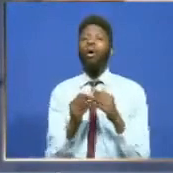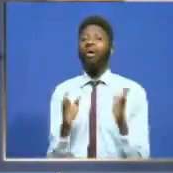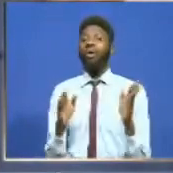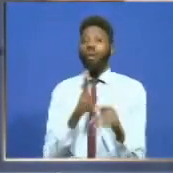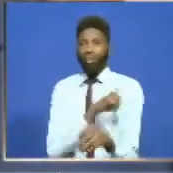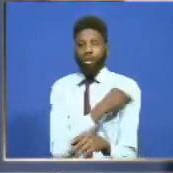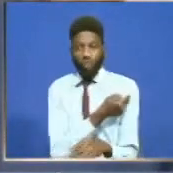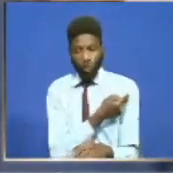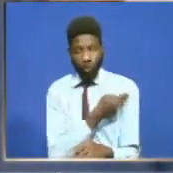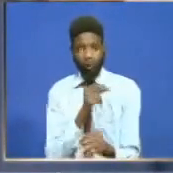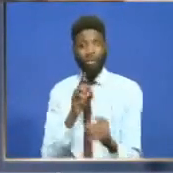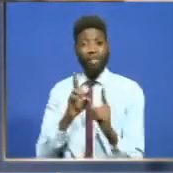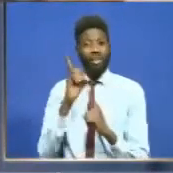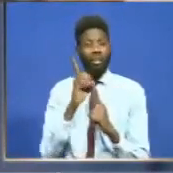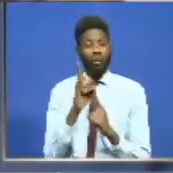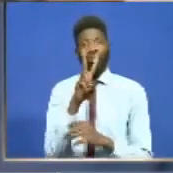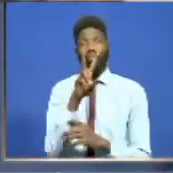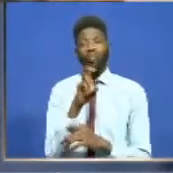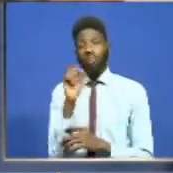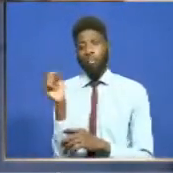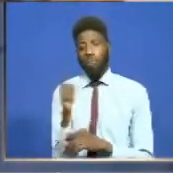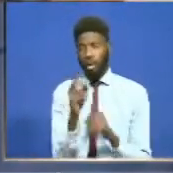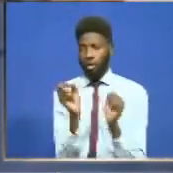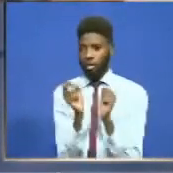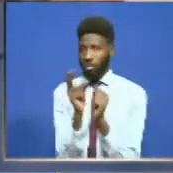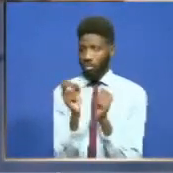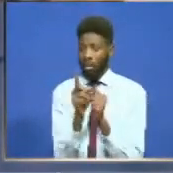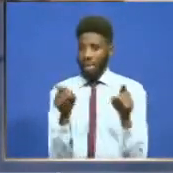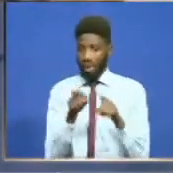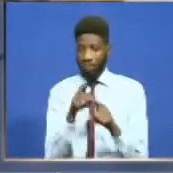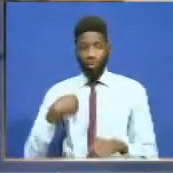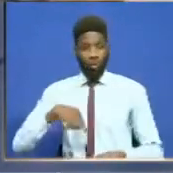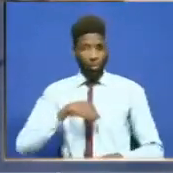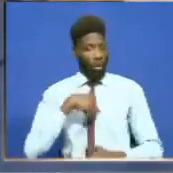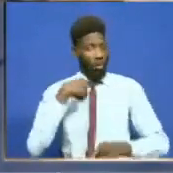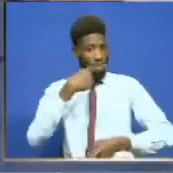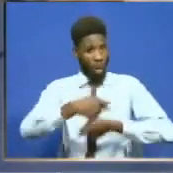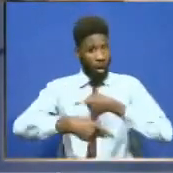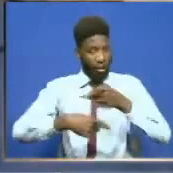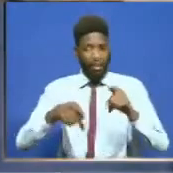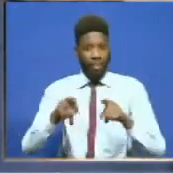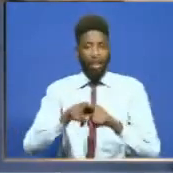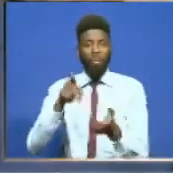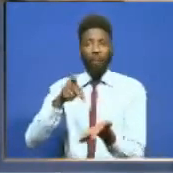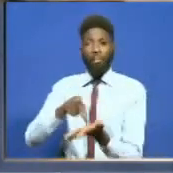December. We are also in the process of procuring